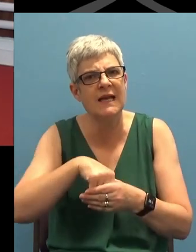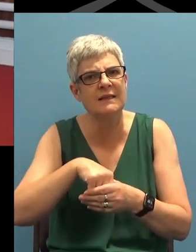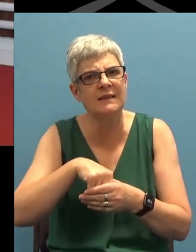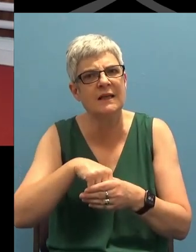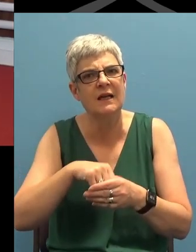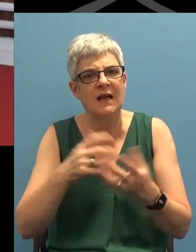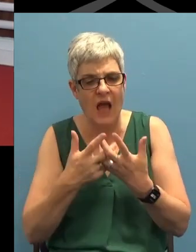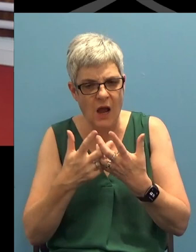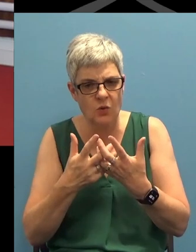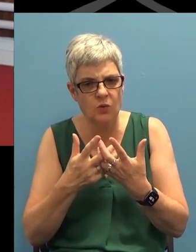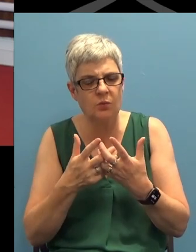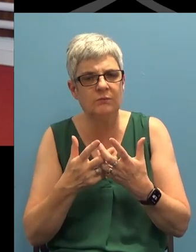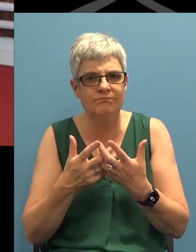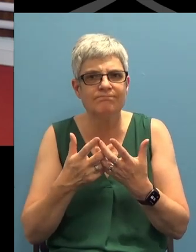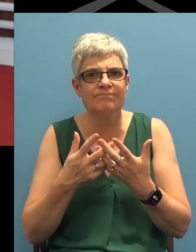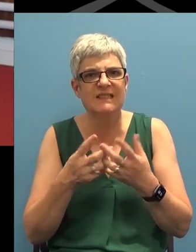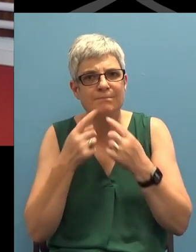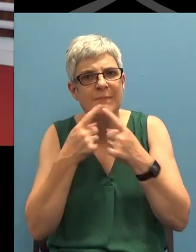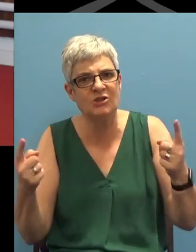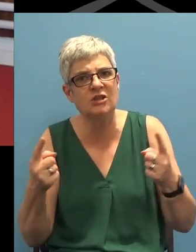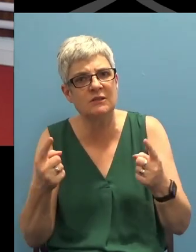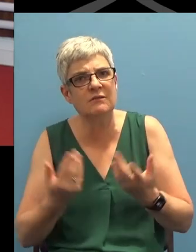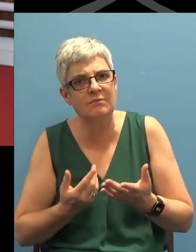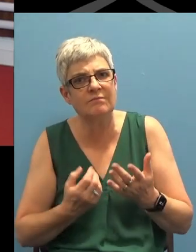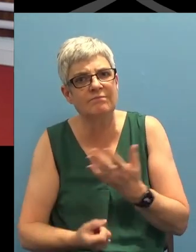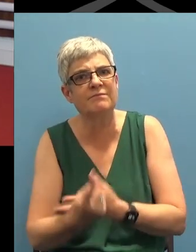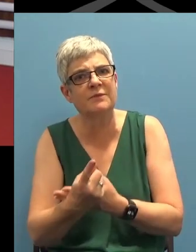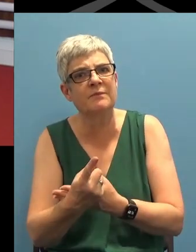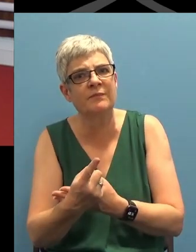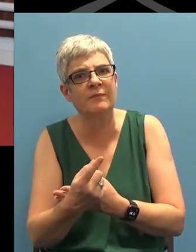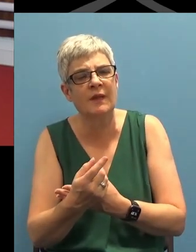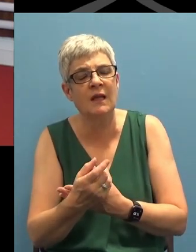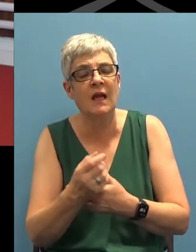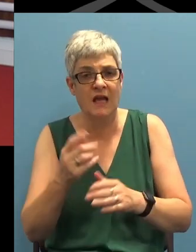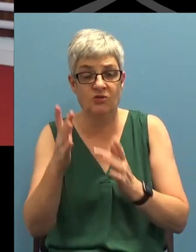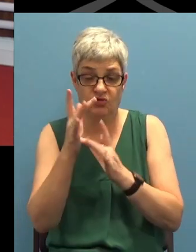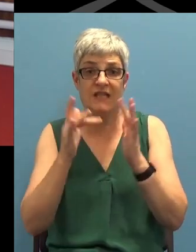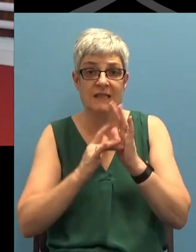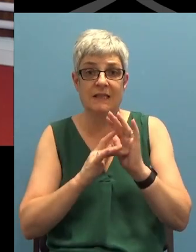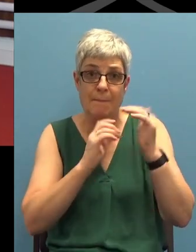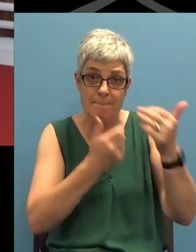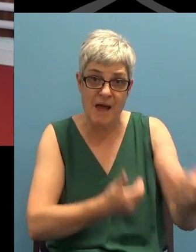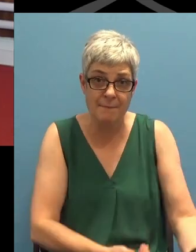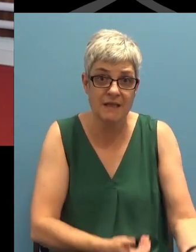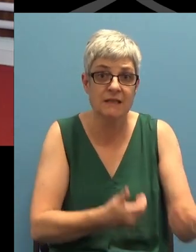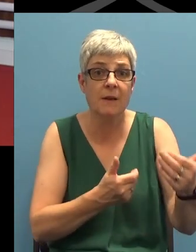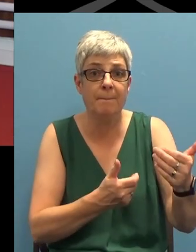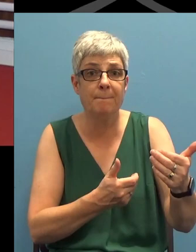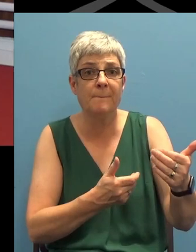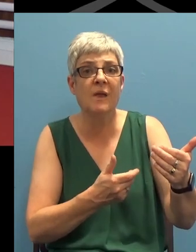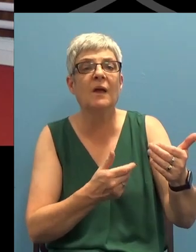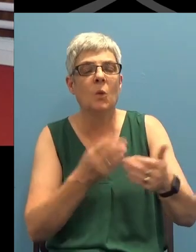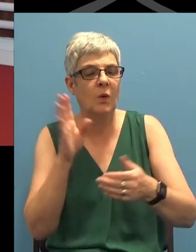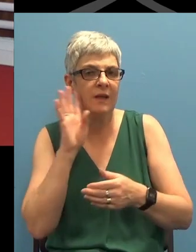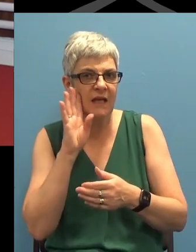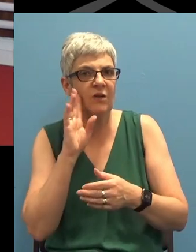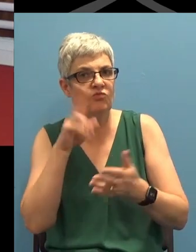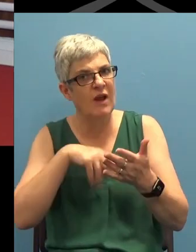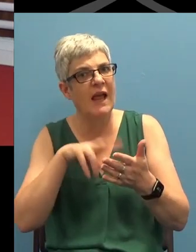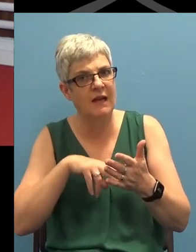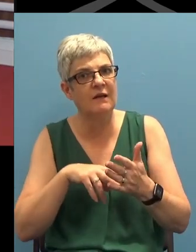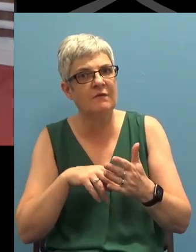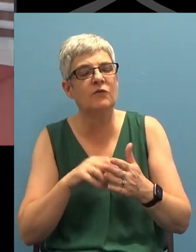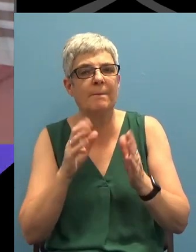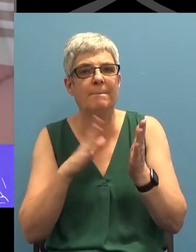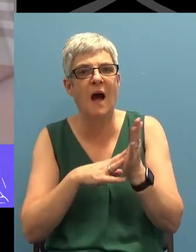that shaped his mission in the story of Jesus' baptism, which we're now going to be here read from Mark's